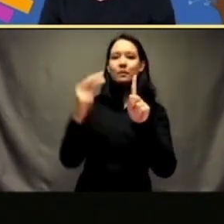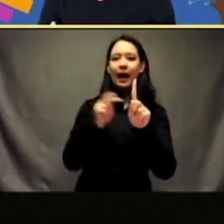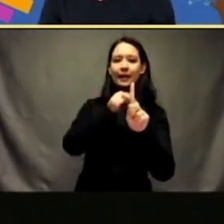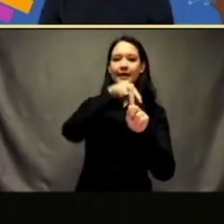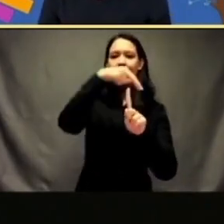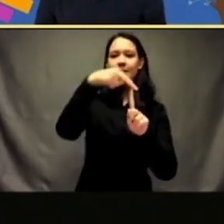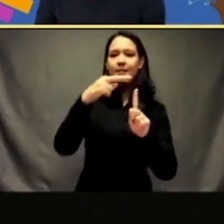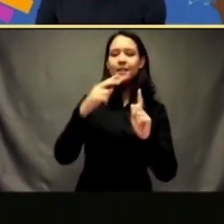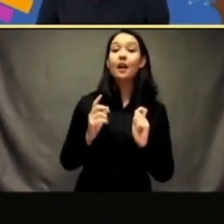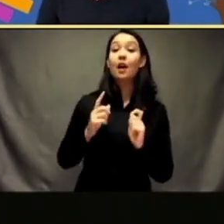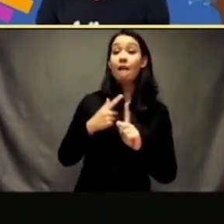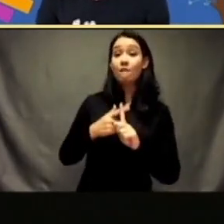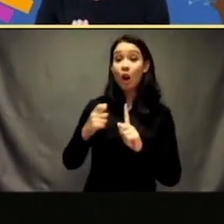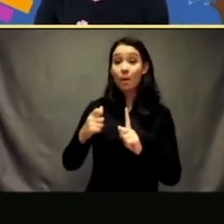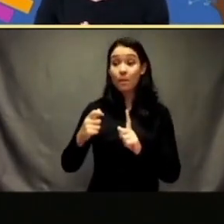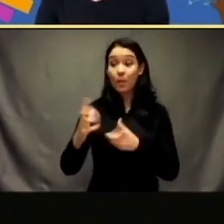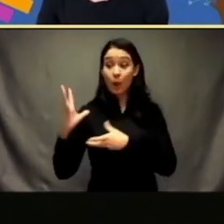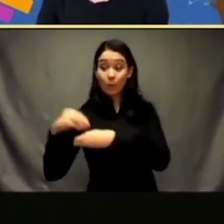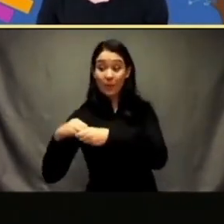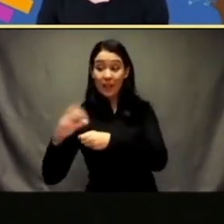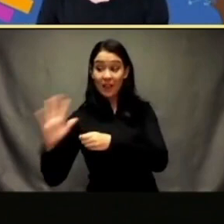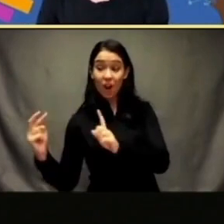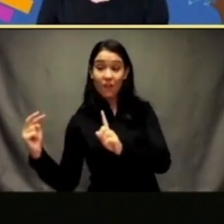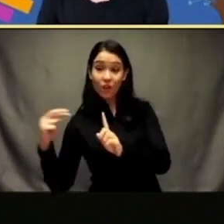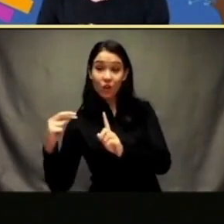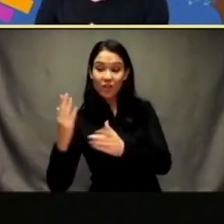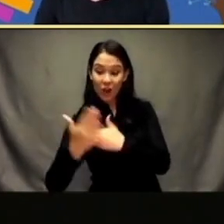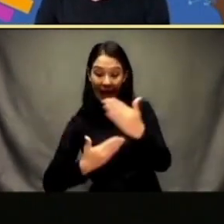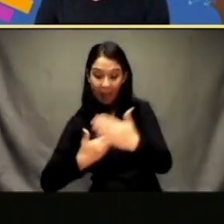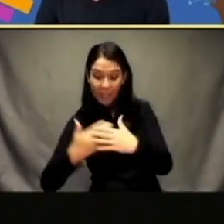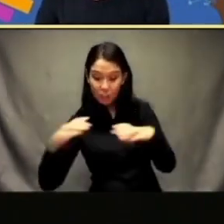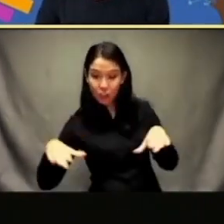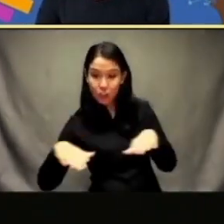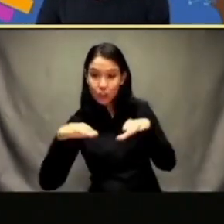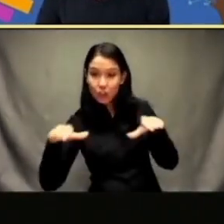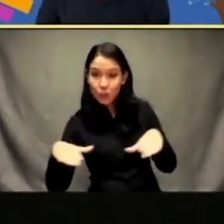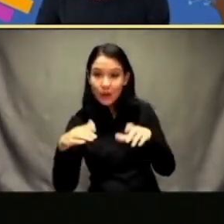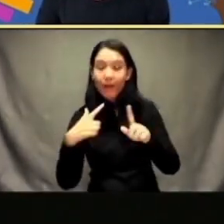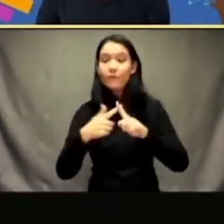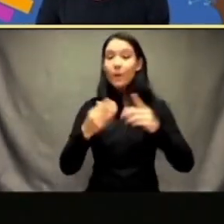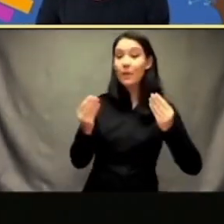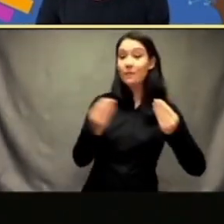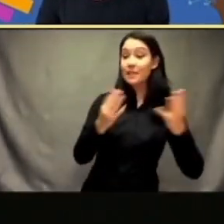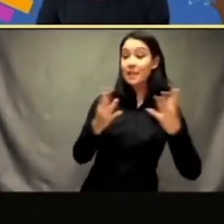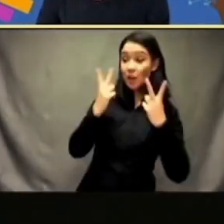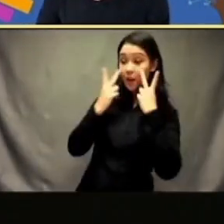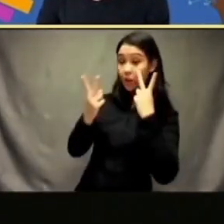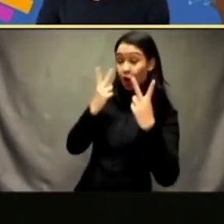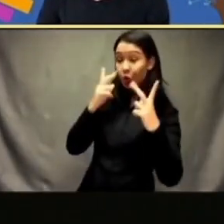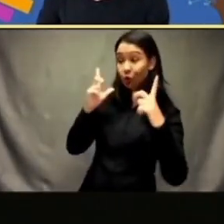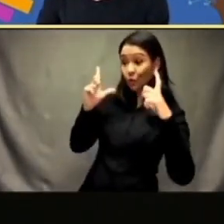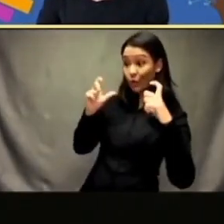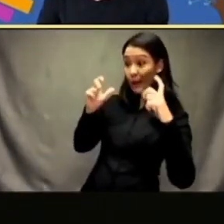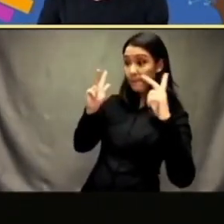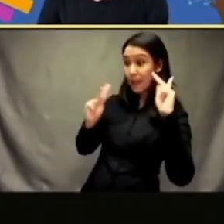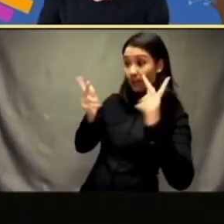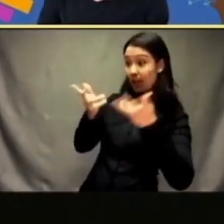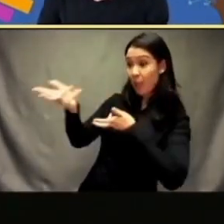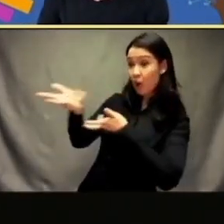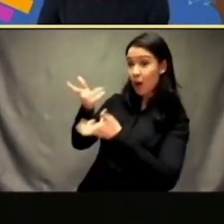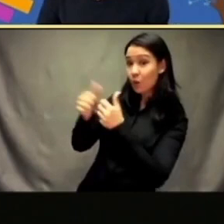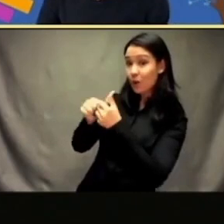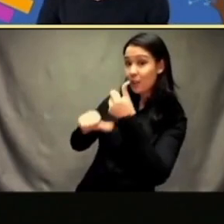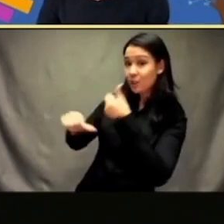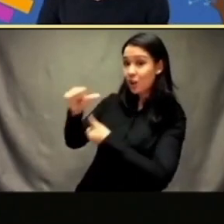So from the participants' views, what are their hands doing? From the facilitator view, how are people